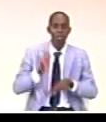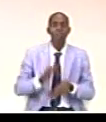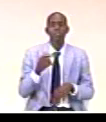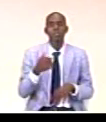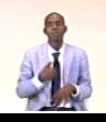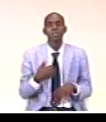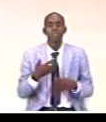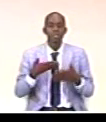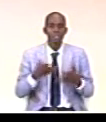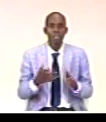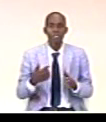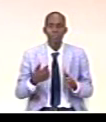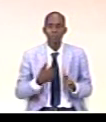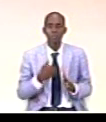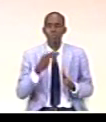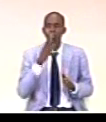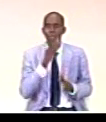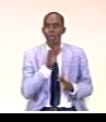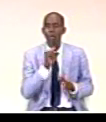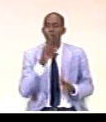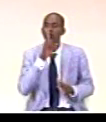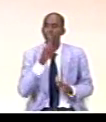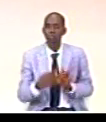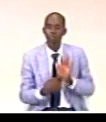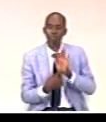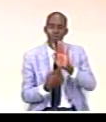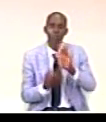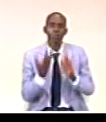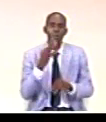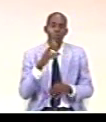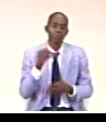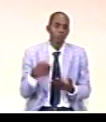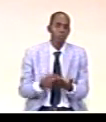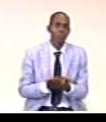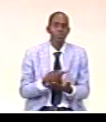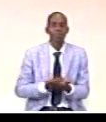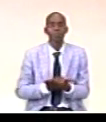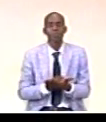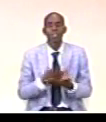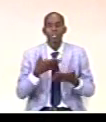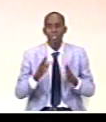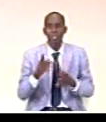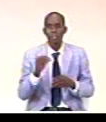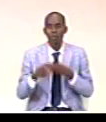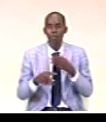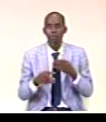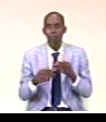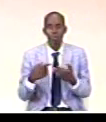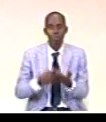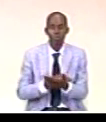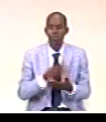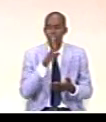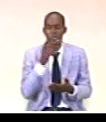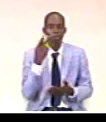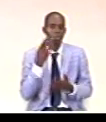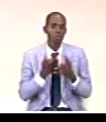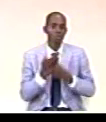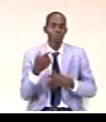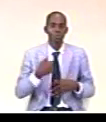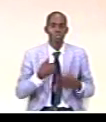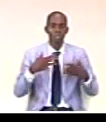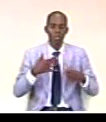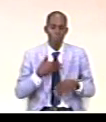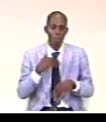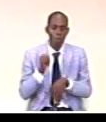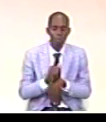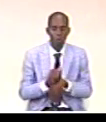a reflection of the gospel. Lord, let the gospel reflect it through me. Let my words and my action. Oh God, preach